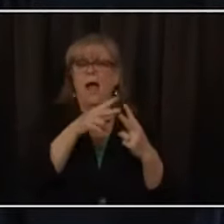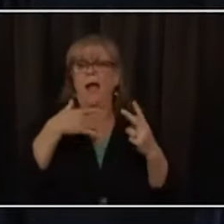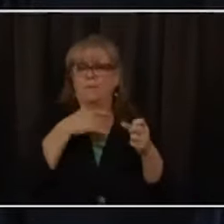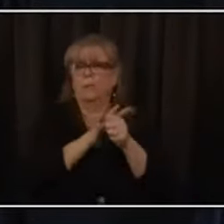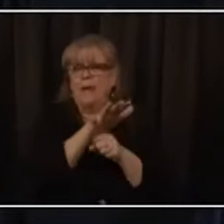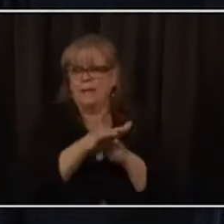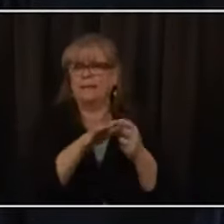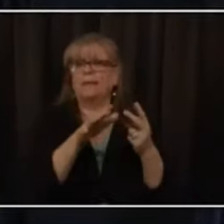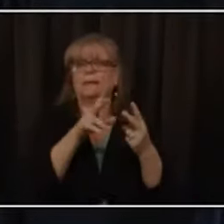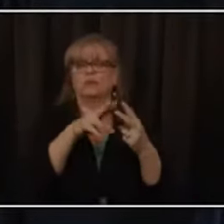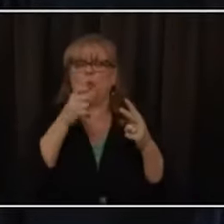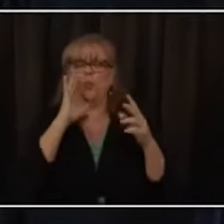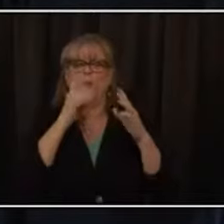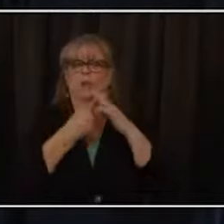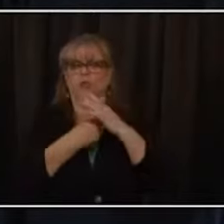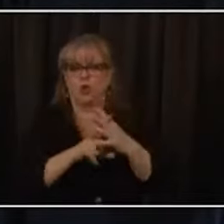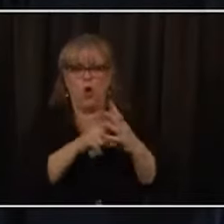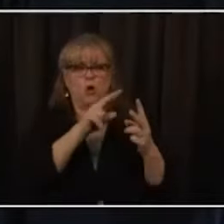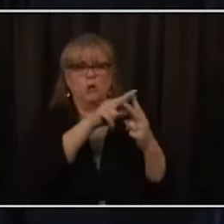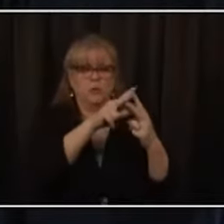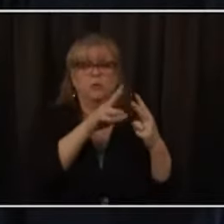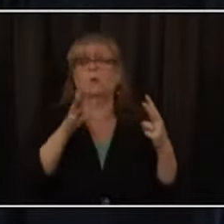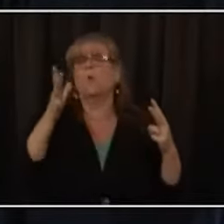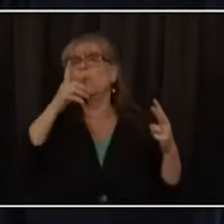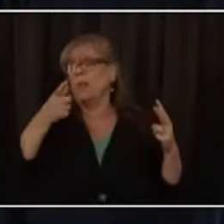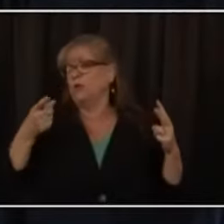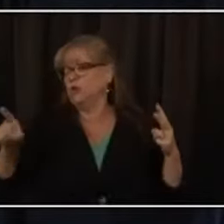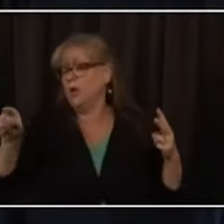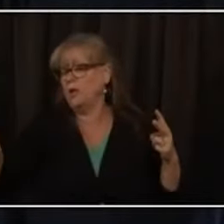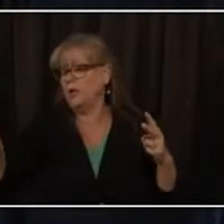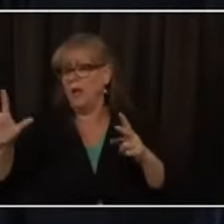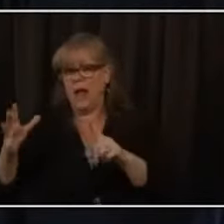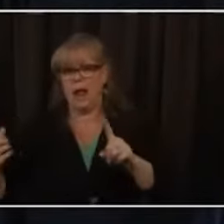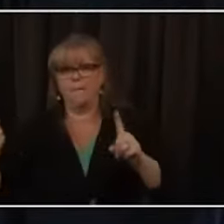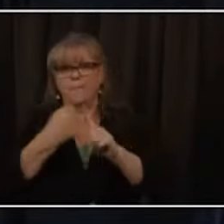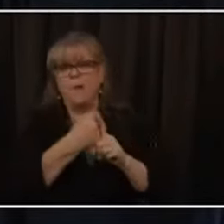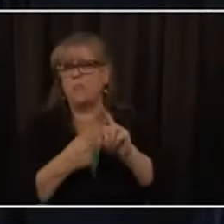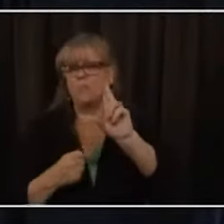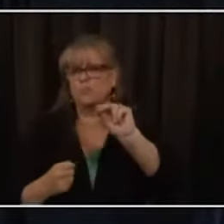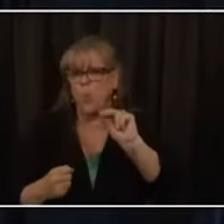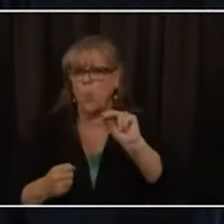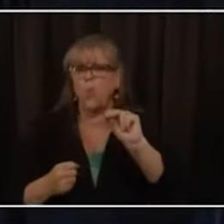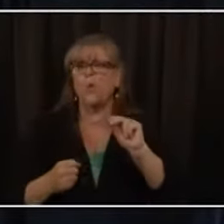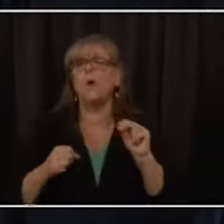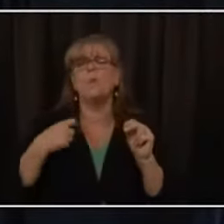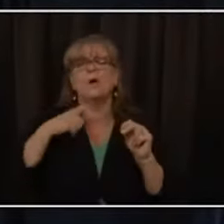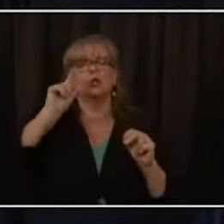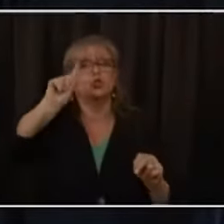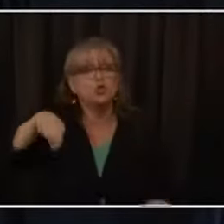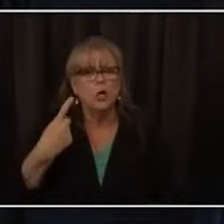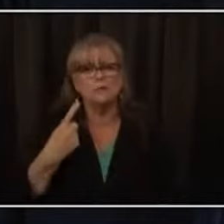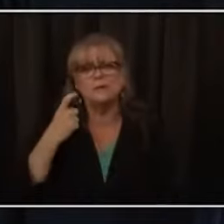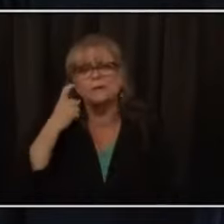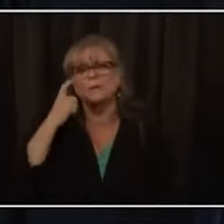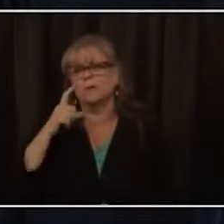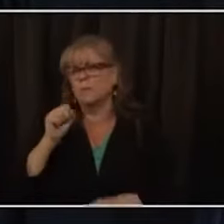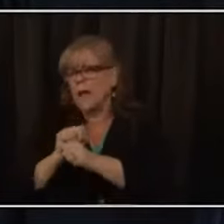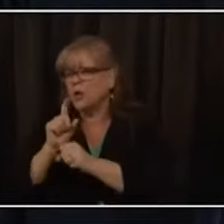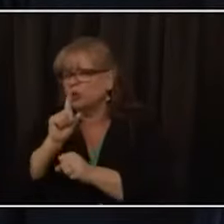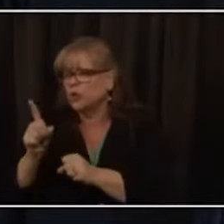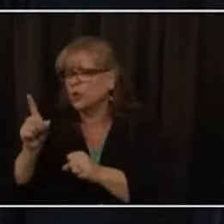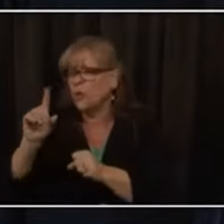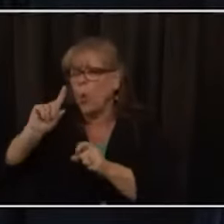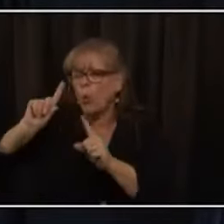the timelines. So let's just watch this to see how long this pause takes until it is cleared